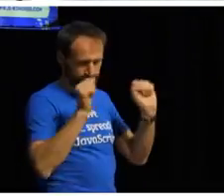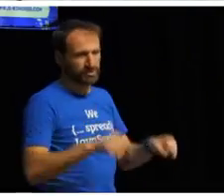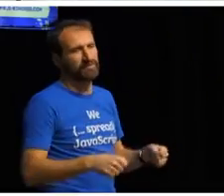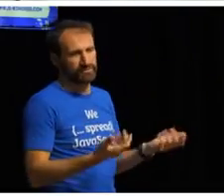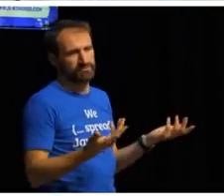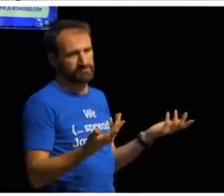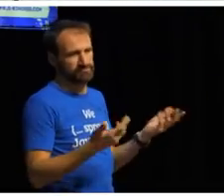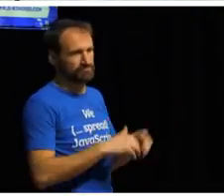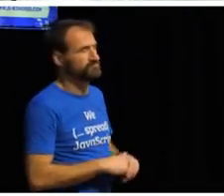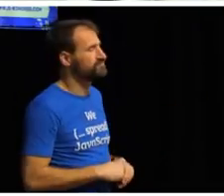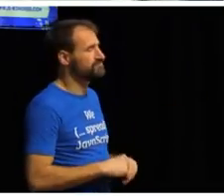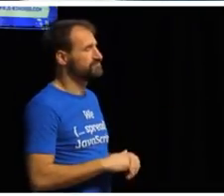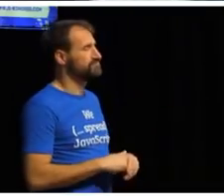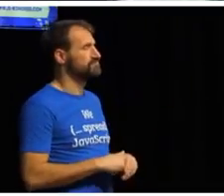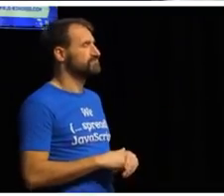this.